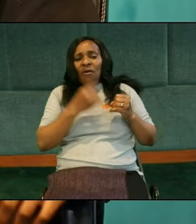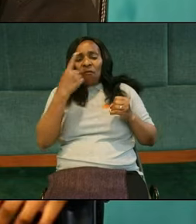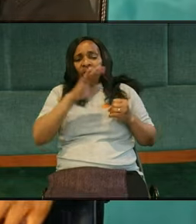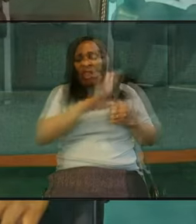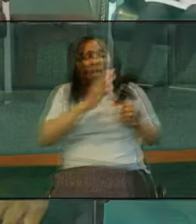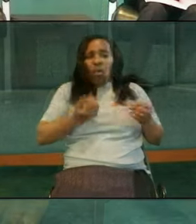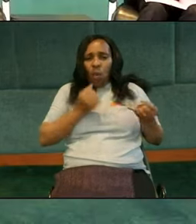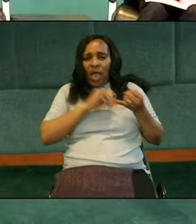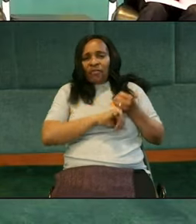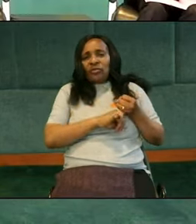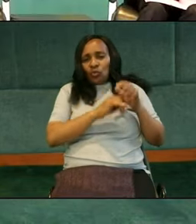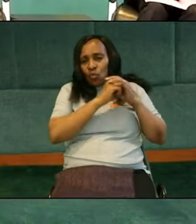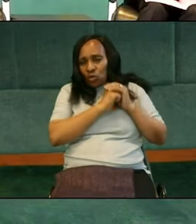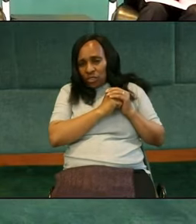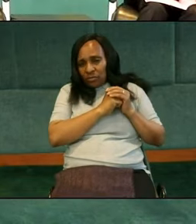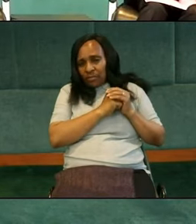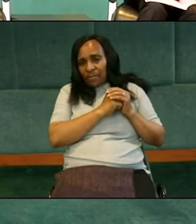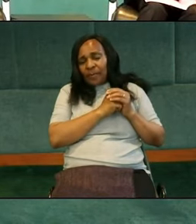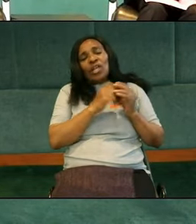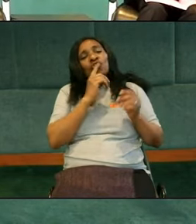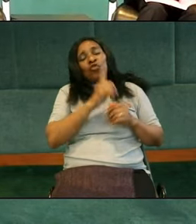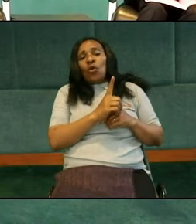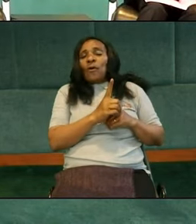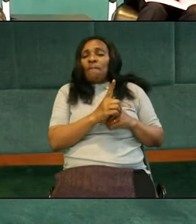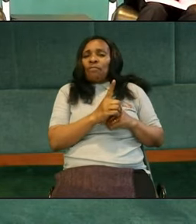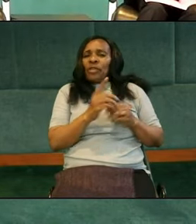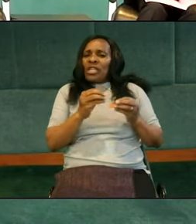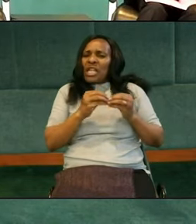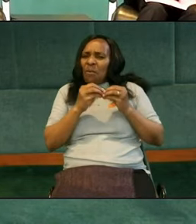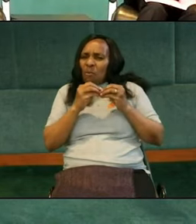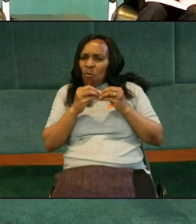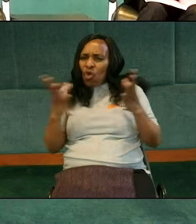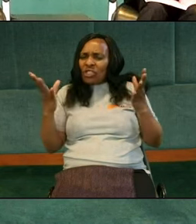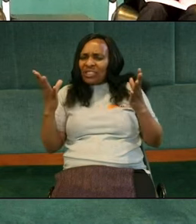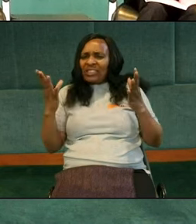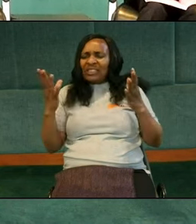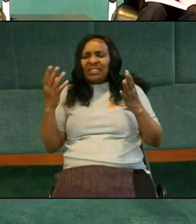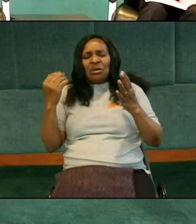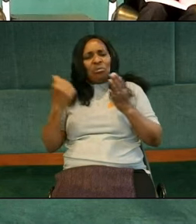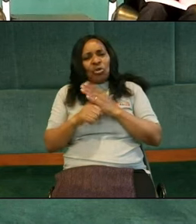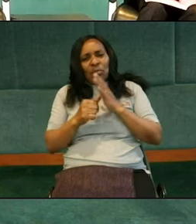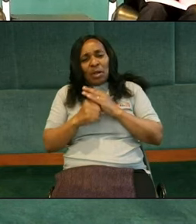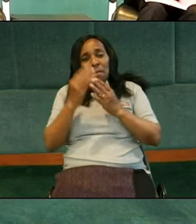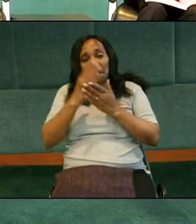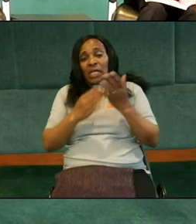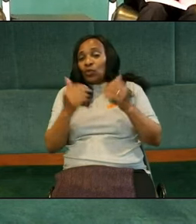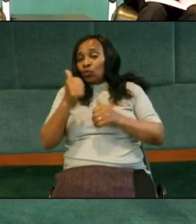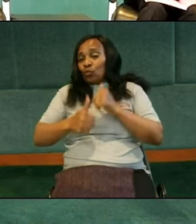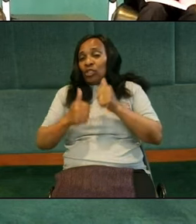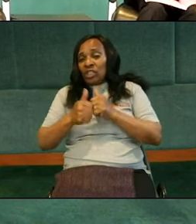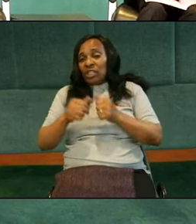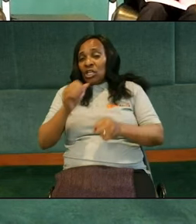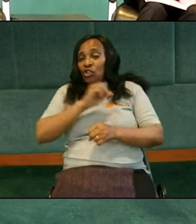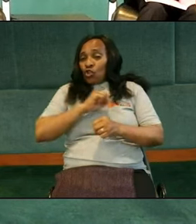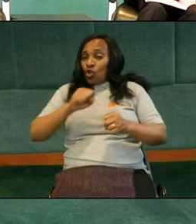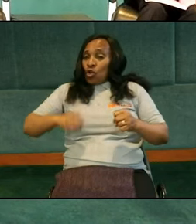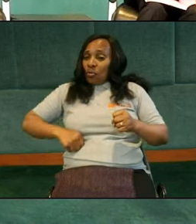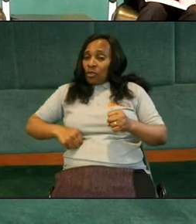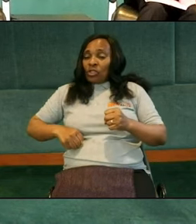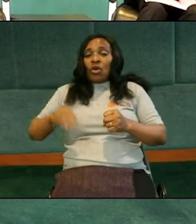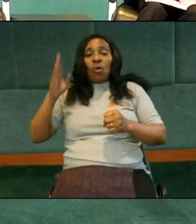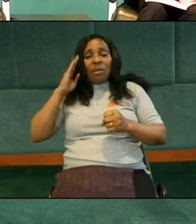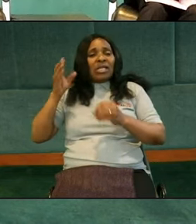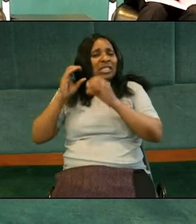Okay, Finley. So the most striking part is that Solomon disobeyed God